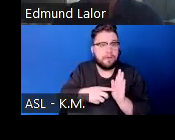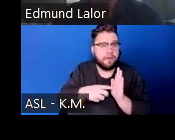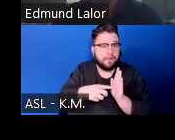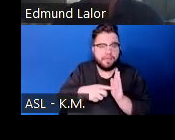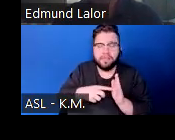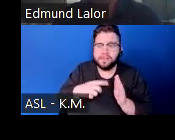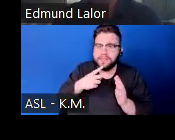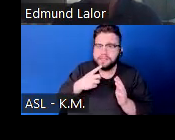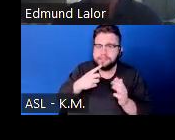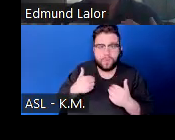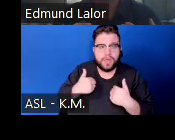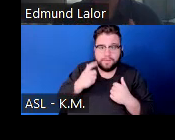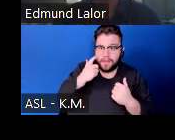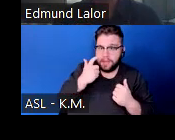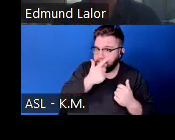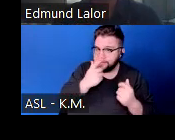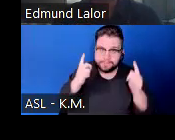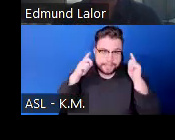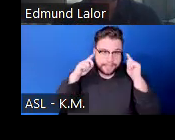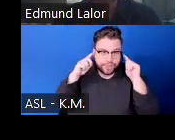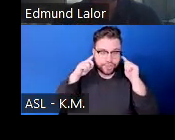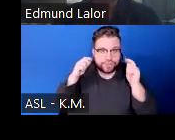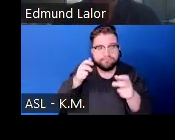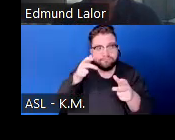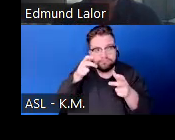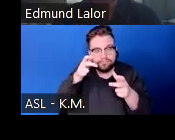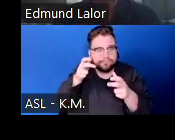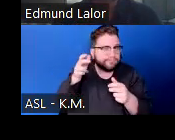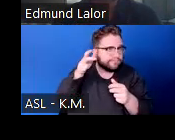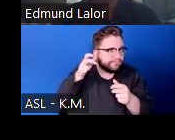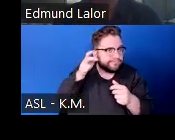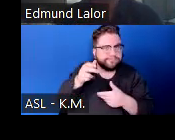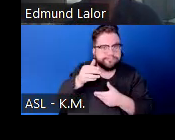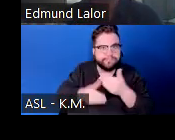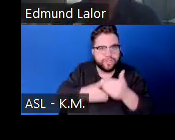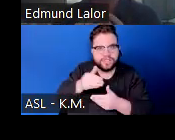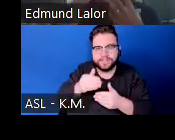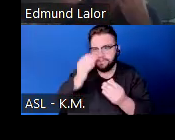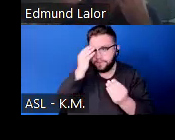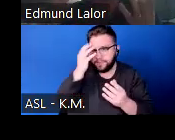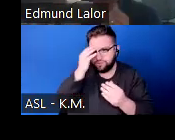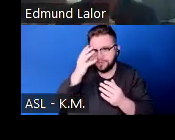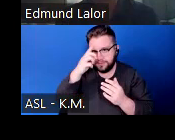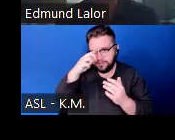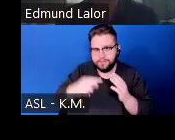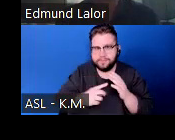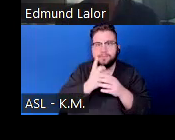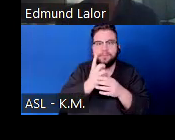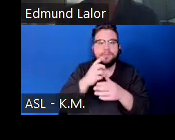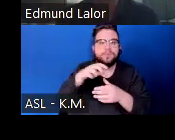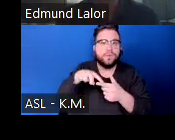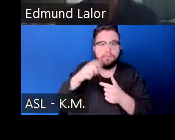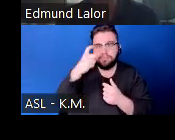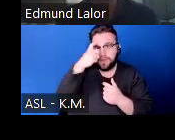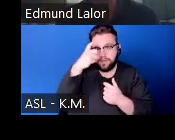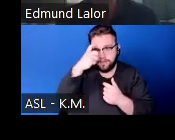world, and that information flows in to our brains via our eyes and ears and up into our brain so that our brain can